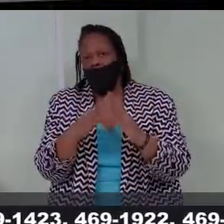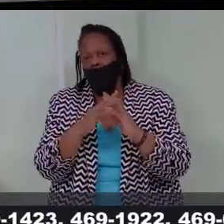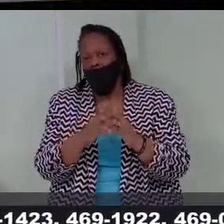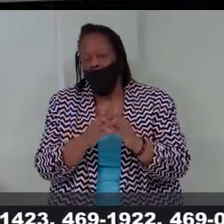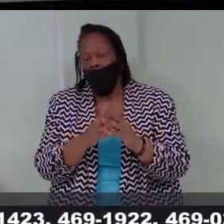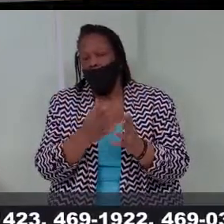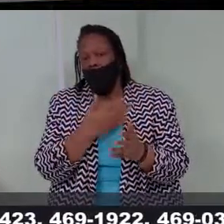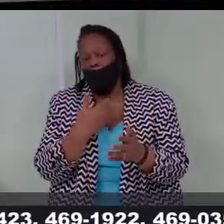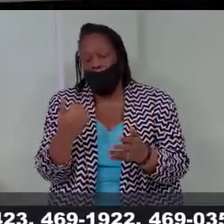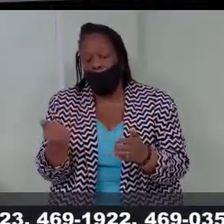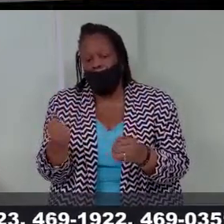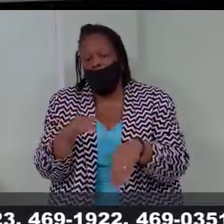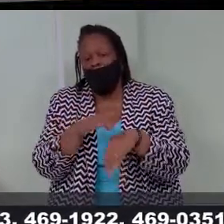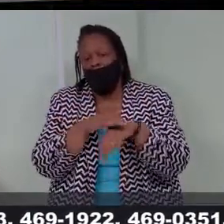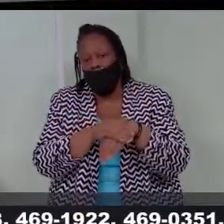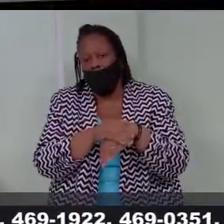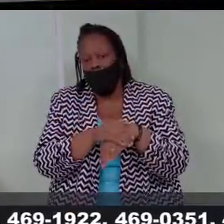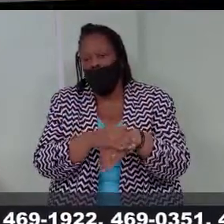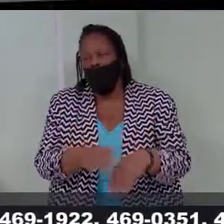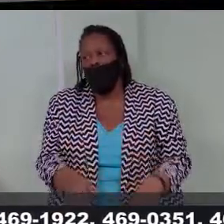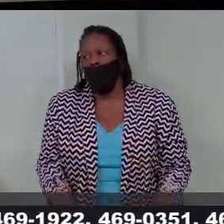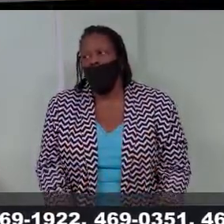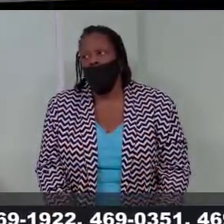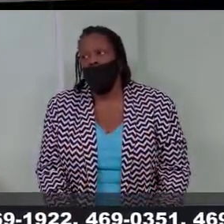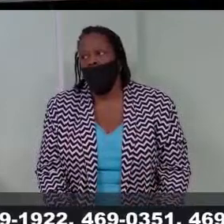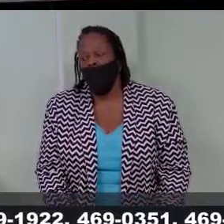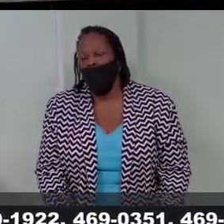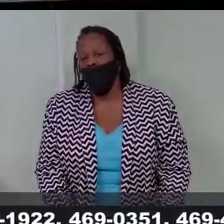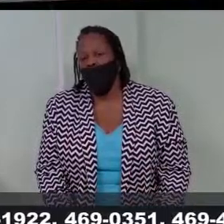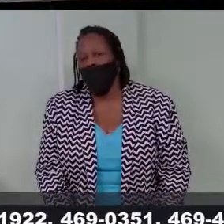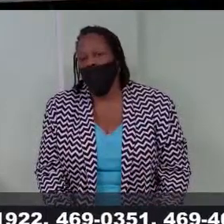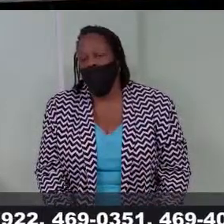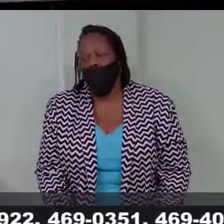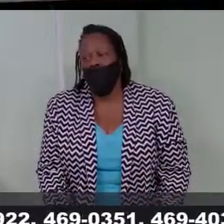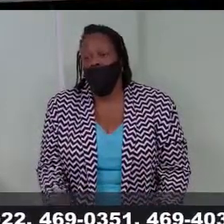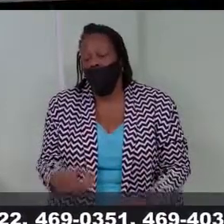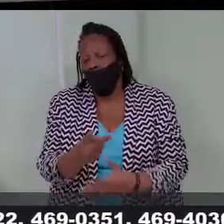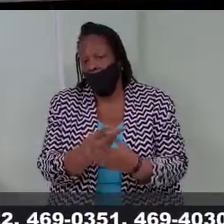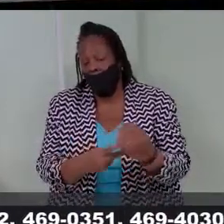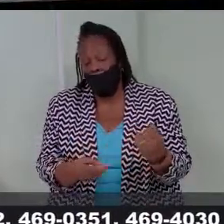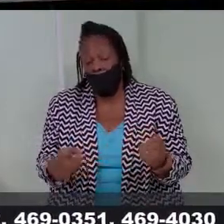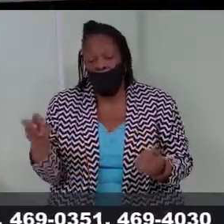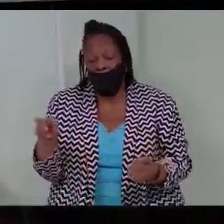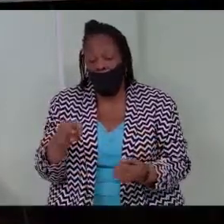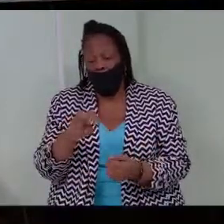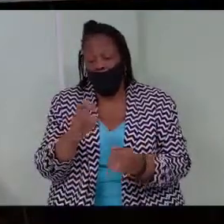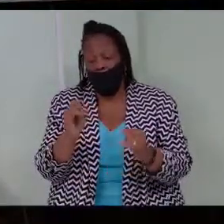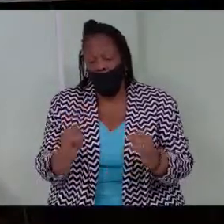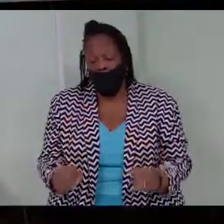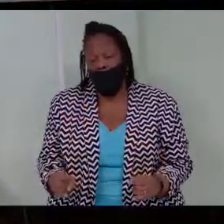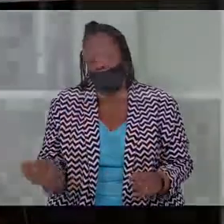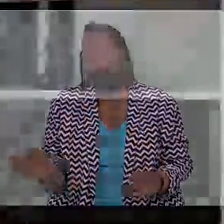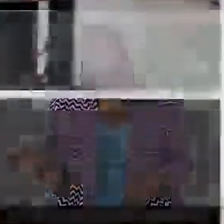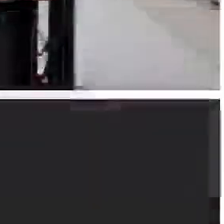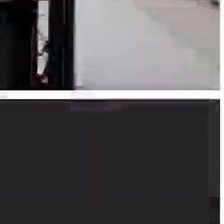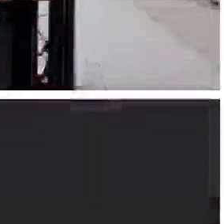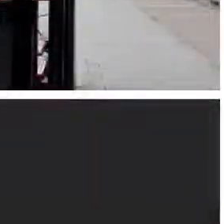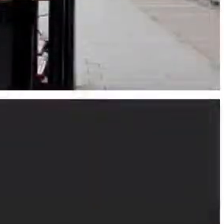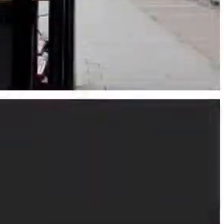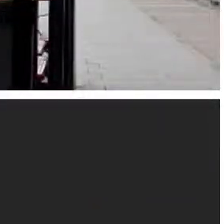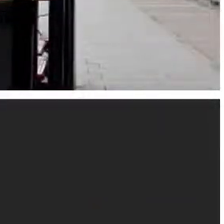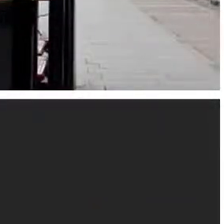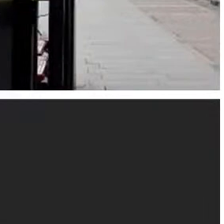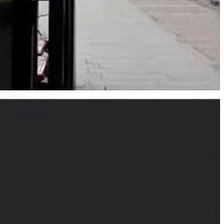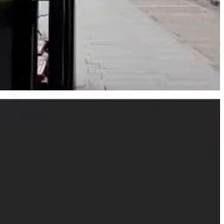are the 2 source markets for our tourism product. Now, the UK at present, if you look at